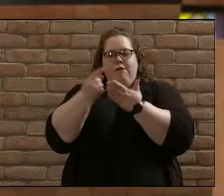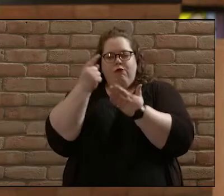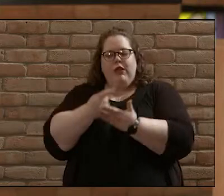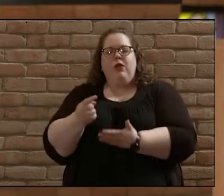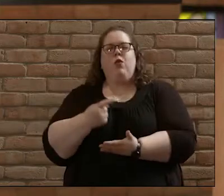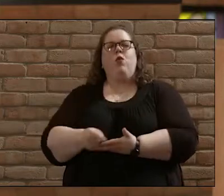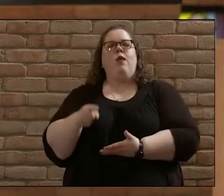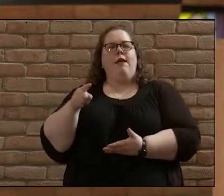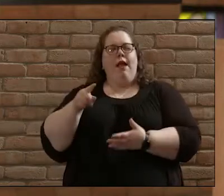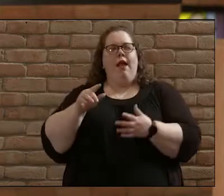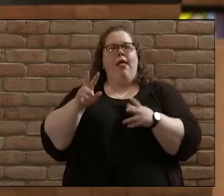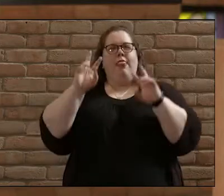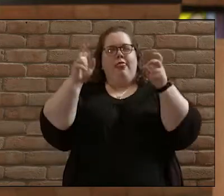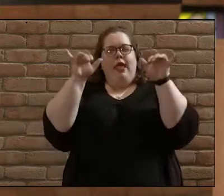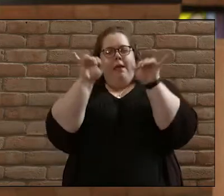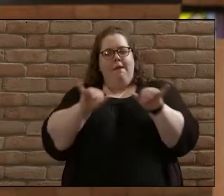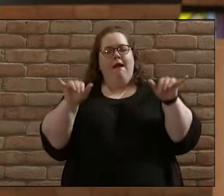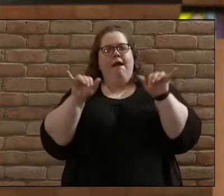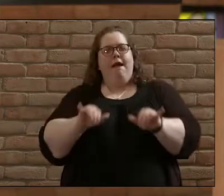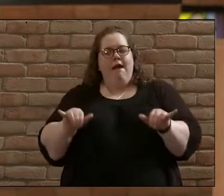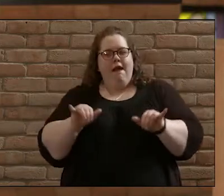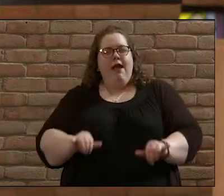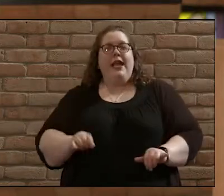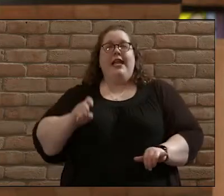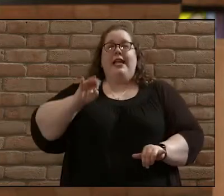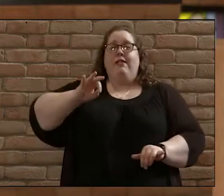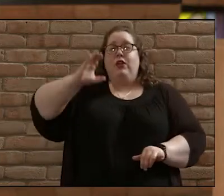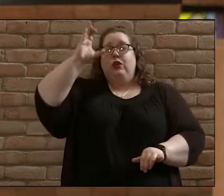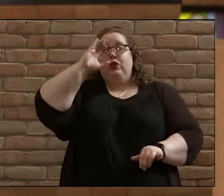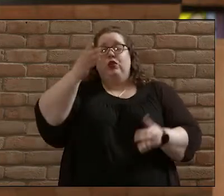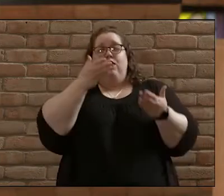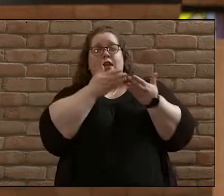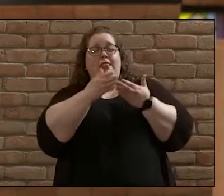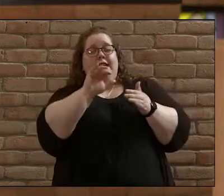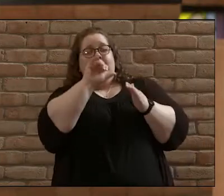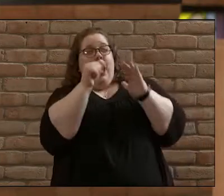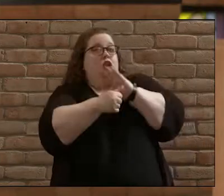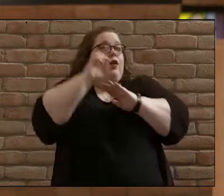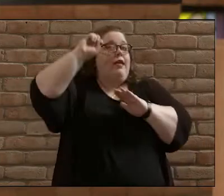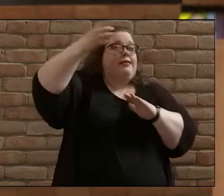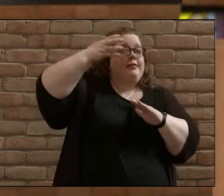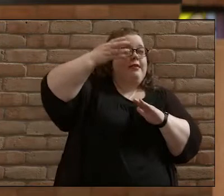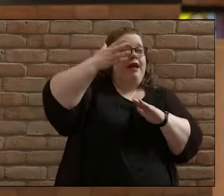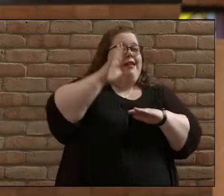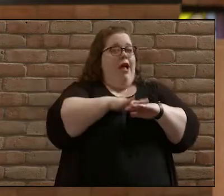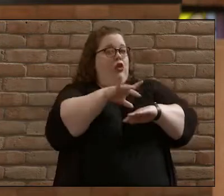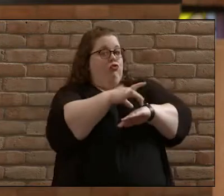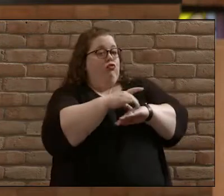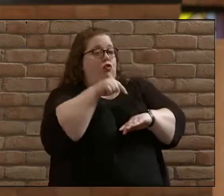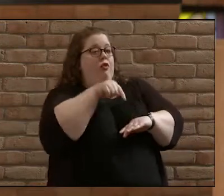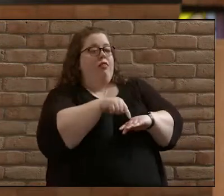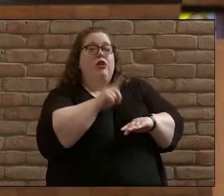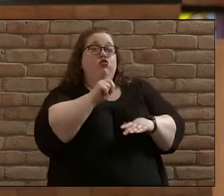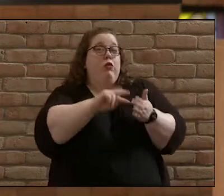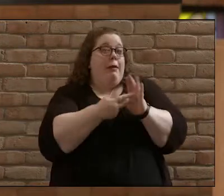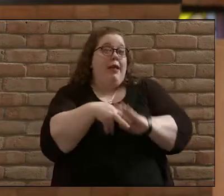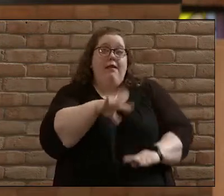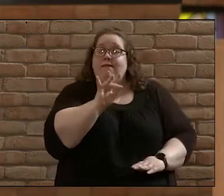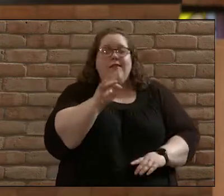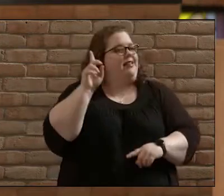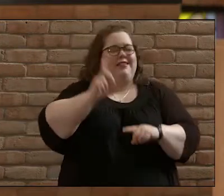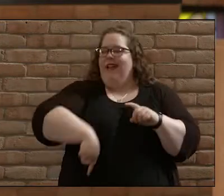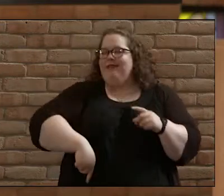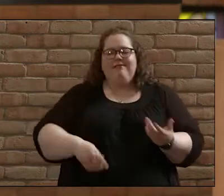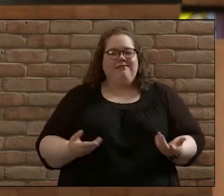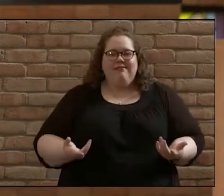common theme that if you look to things under the sun, you will not find true meaning. The only way that you can find true meaning is